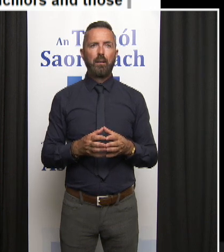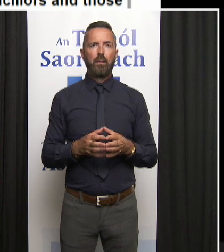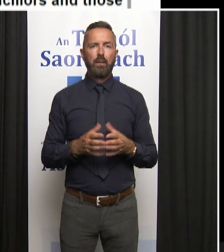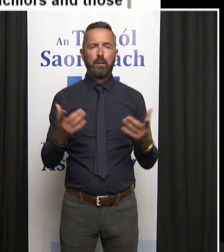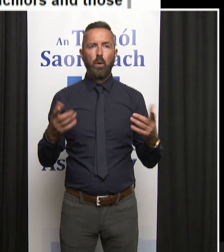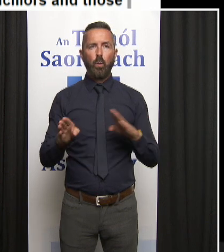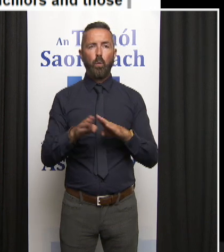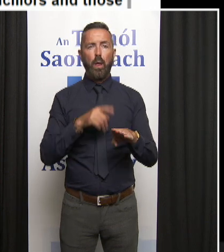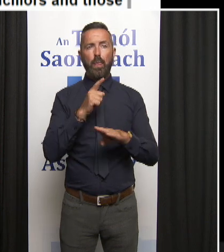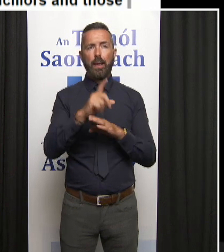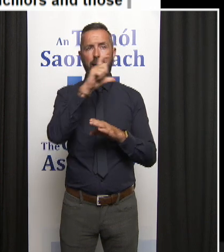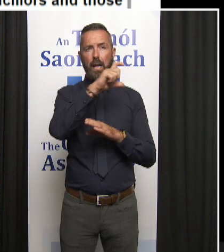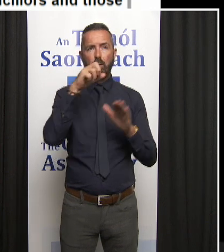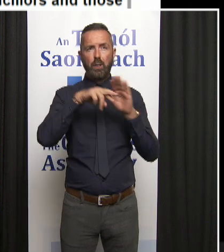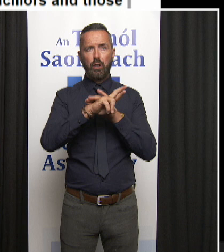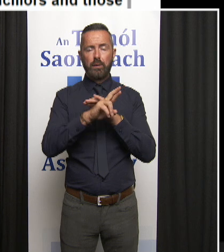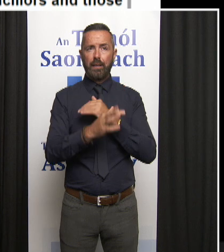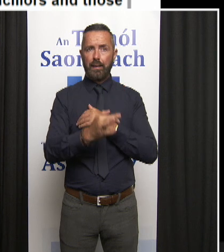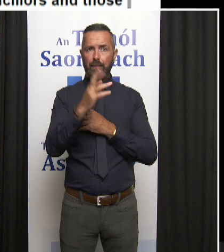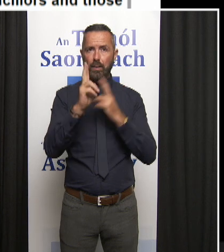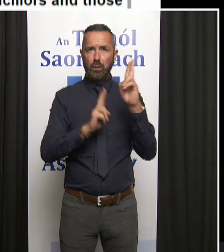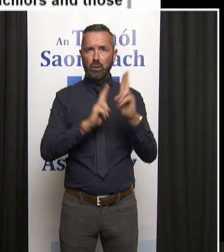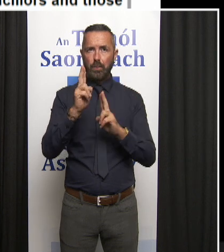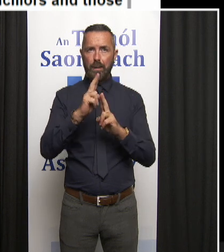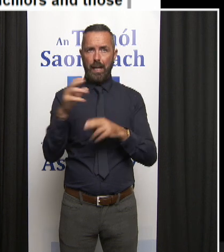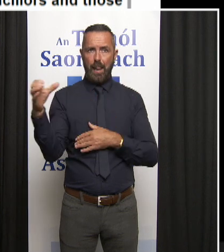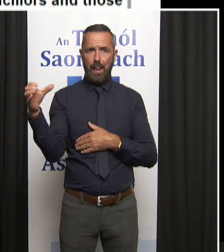Regarding the councillors, if they should be elected,